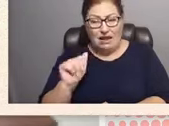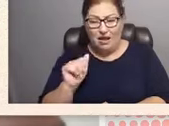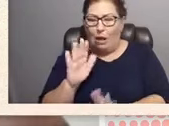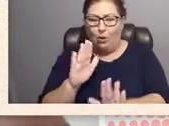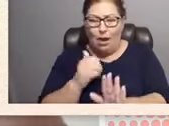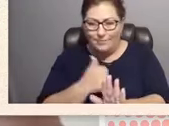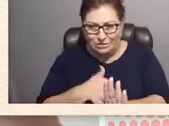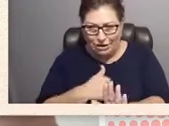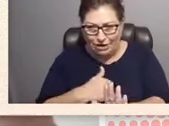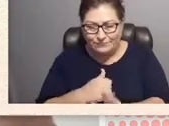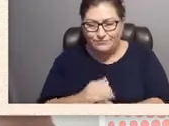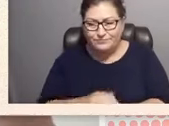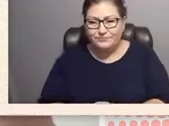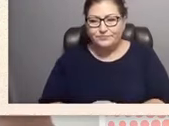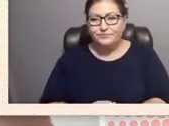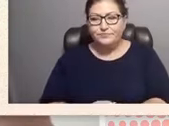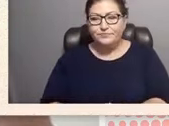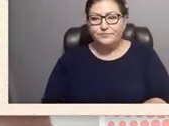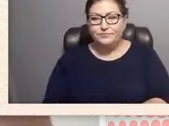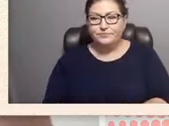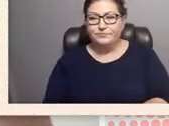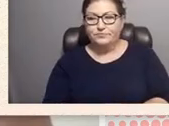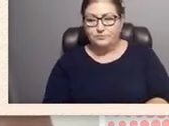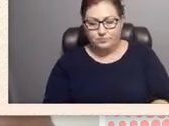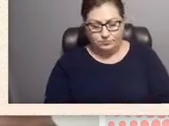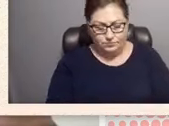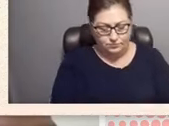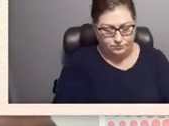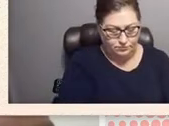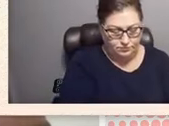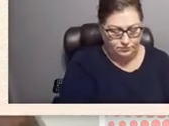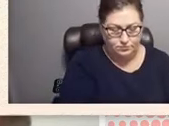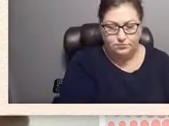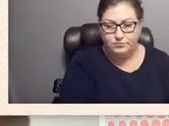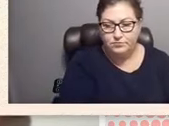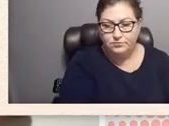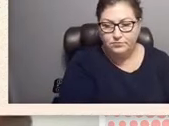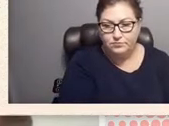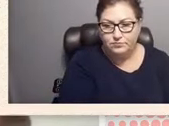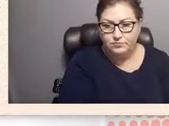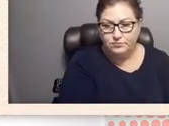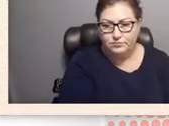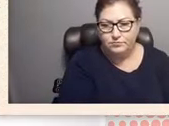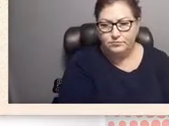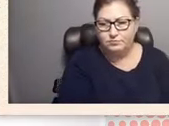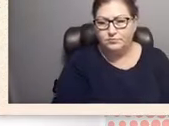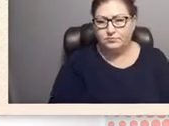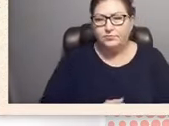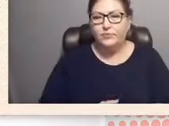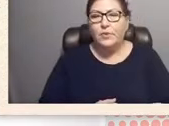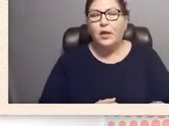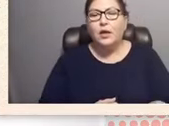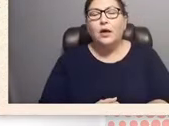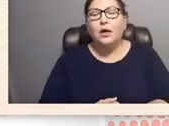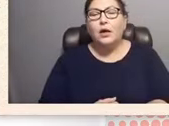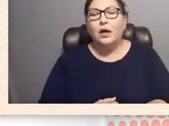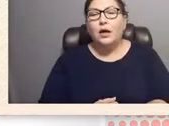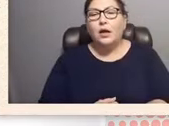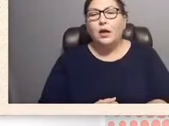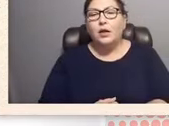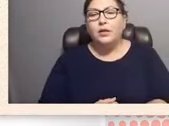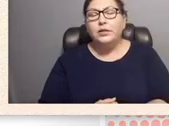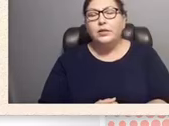Hey, Christina, was there a time that was